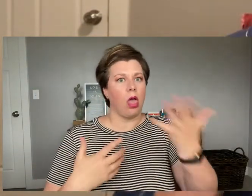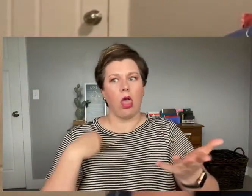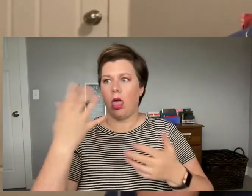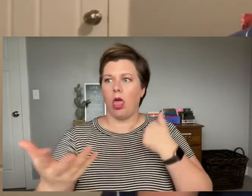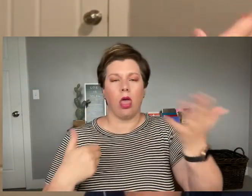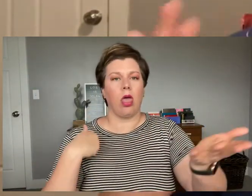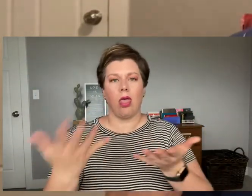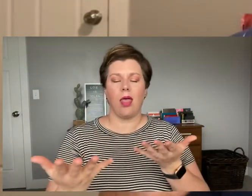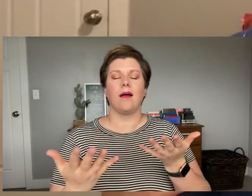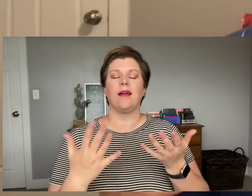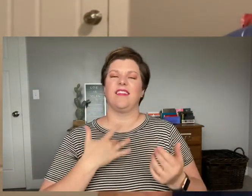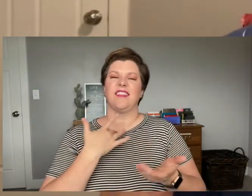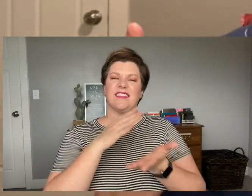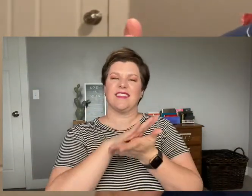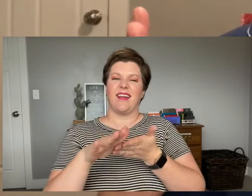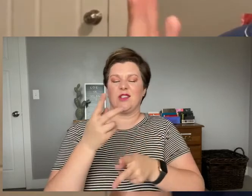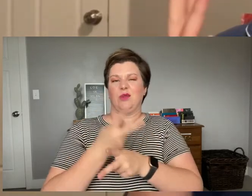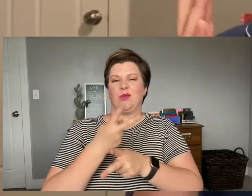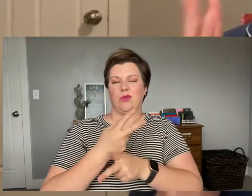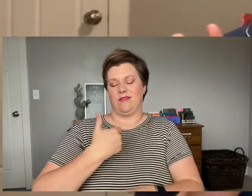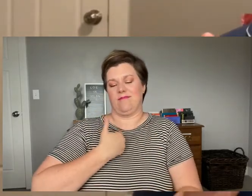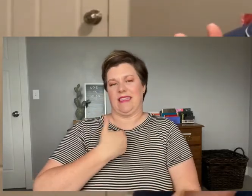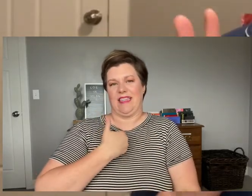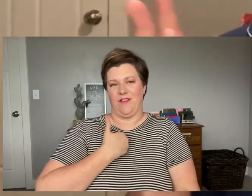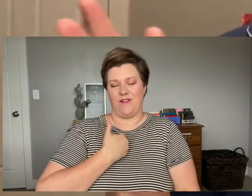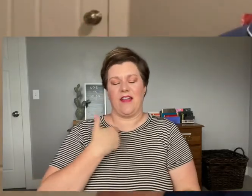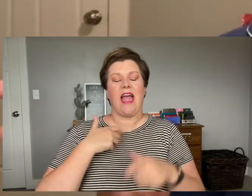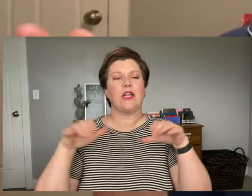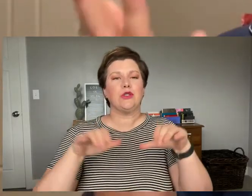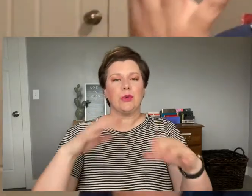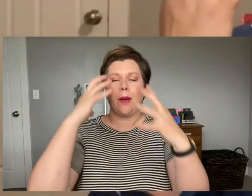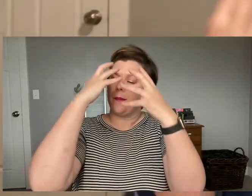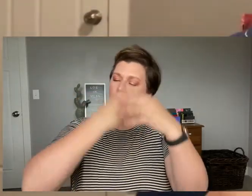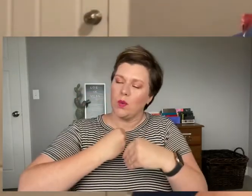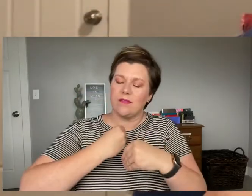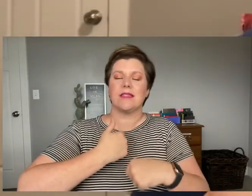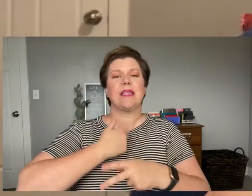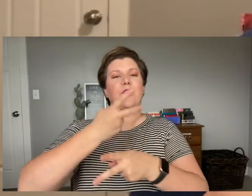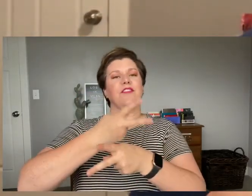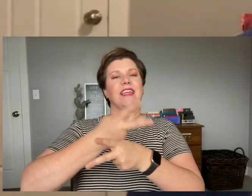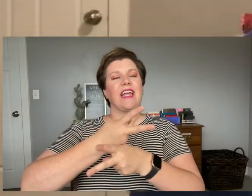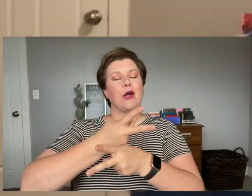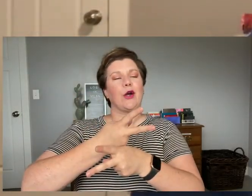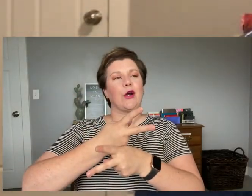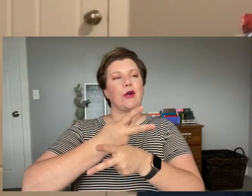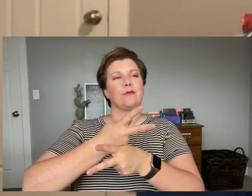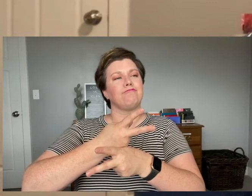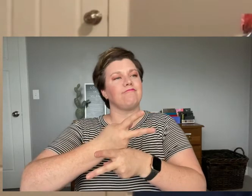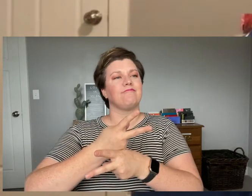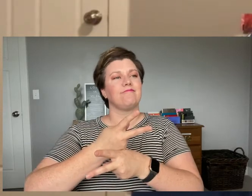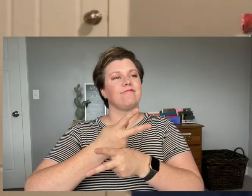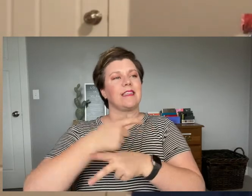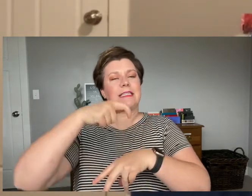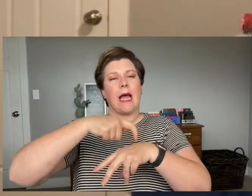interpreter. I'm constantly giving. So it feels really, really nice to give back to myself and do a